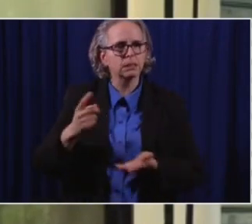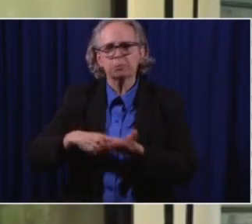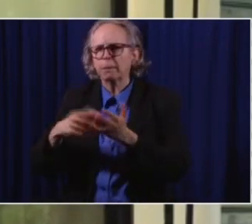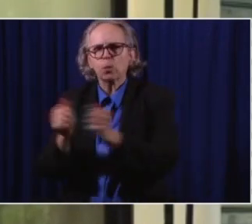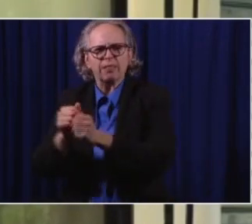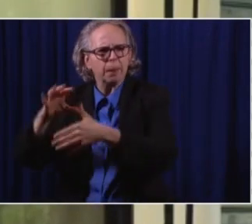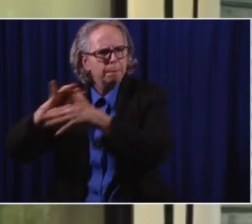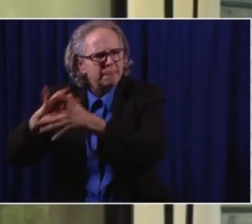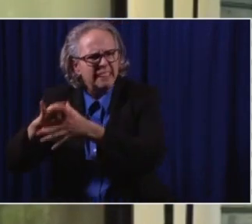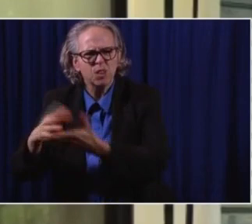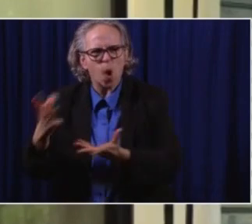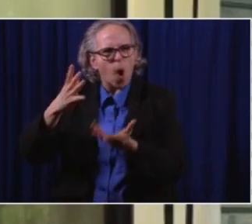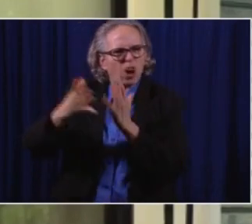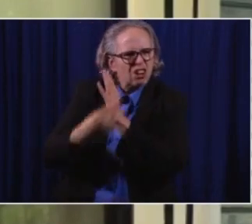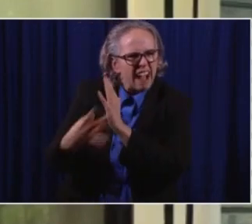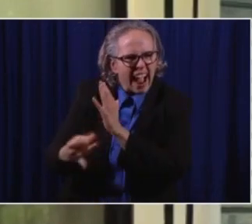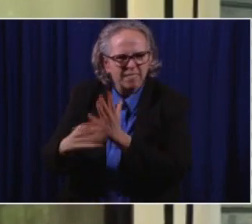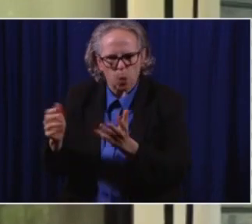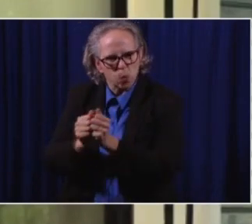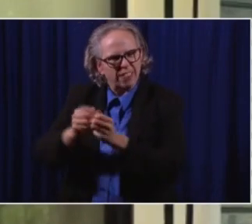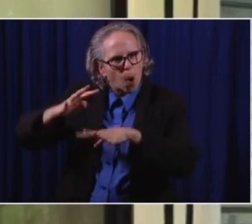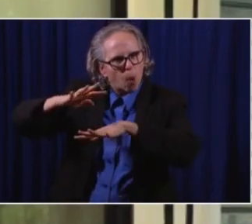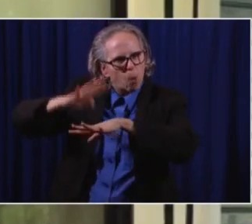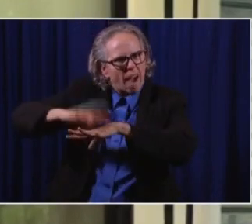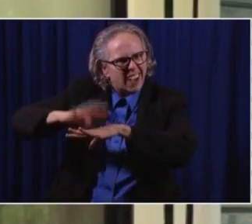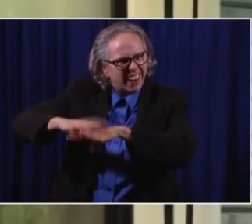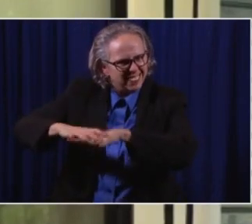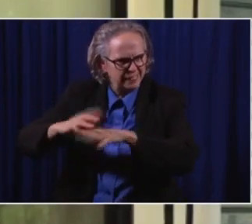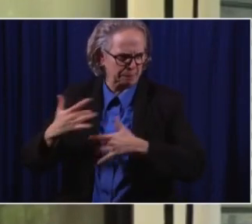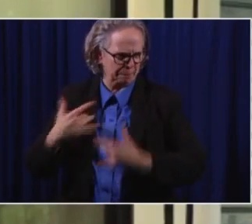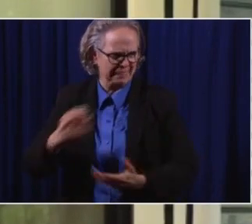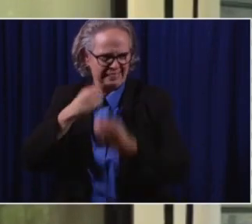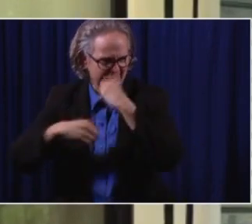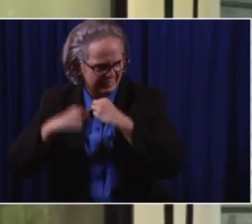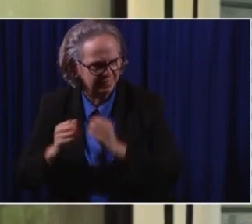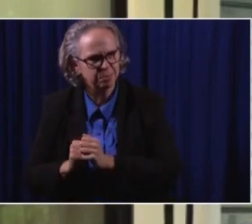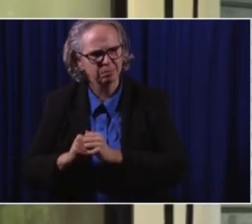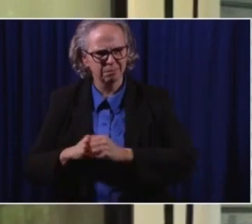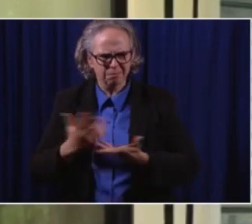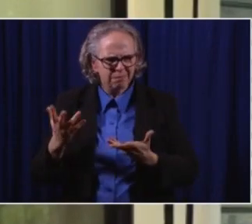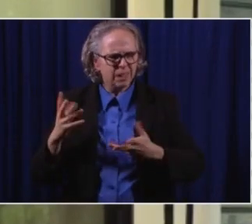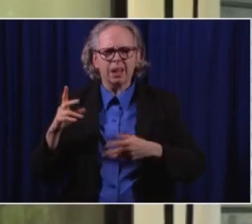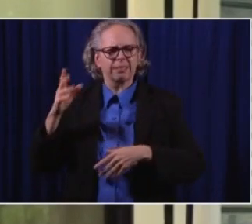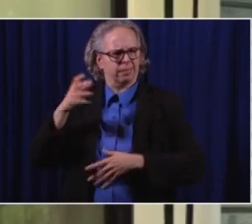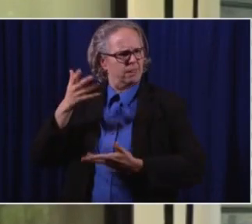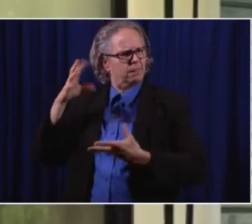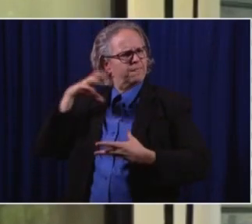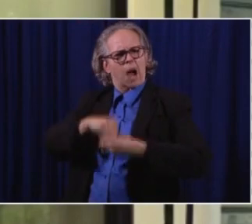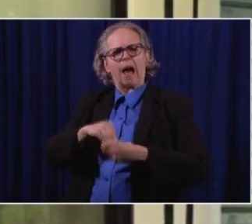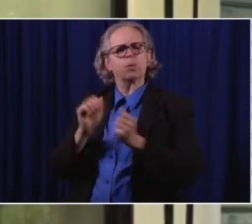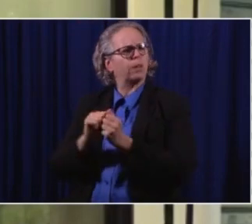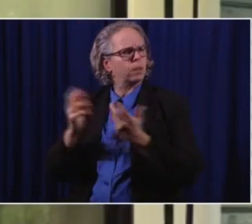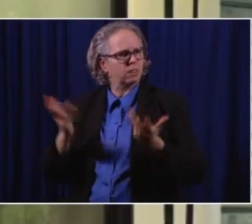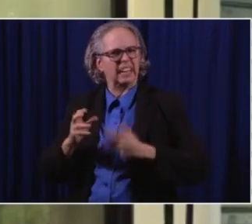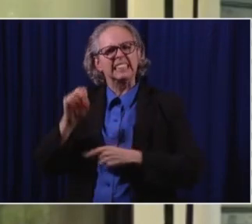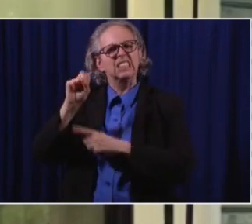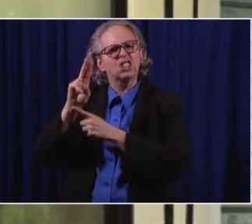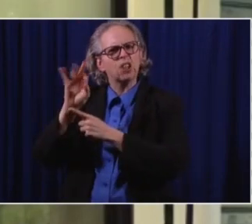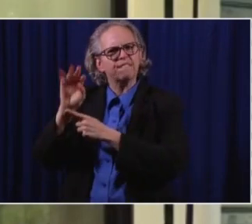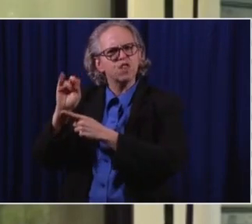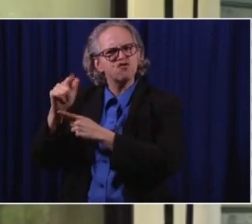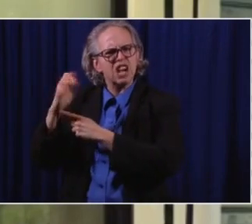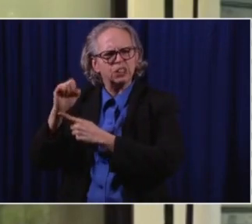favorites. Mrs. Harding was also very active in the suffrage movement. And she was, you know, I